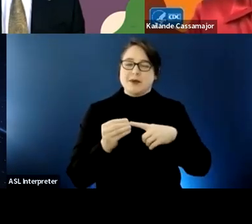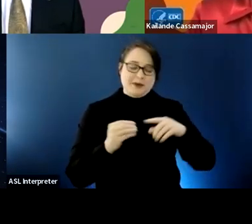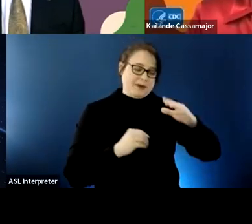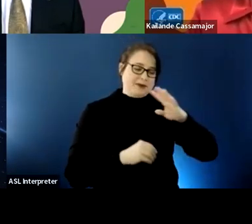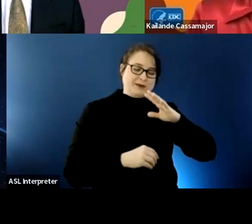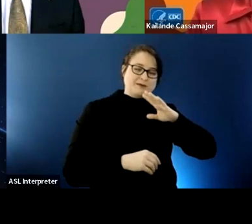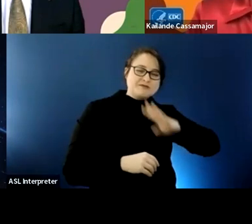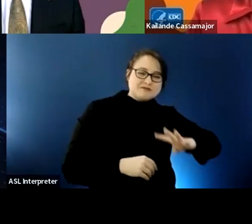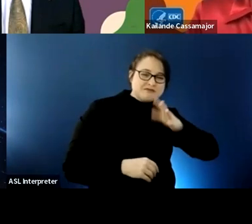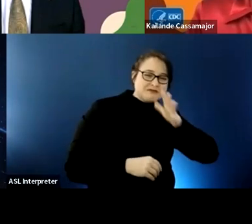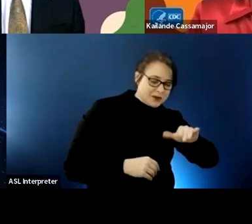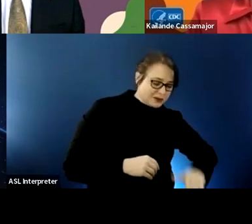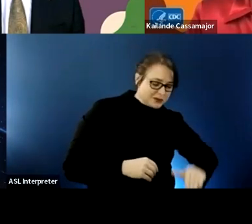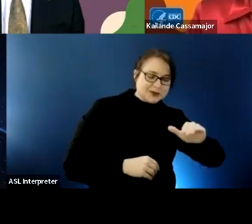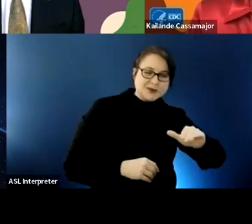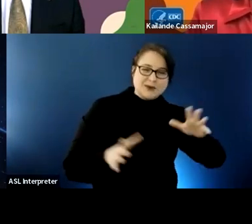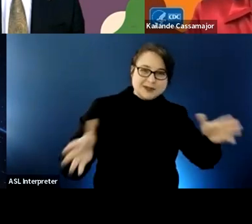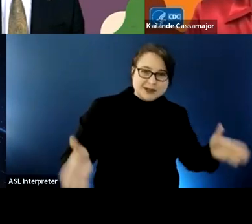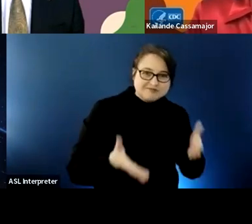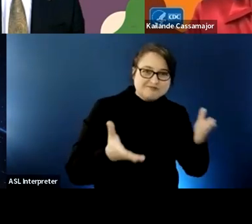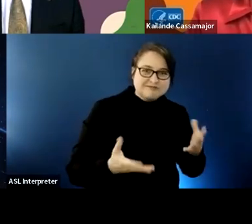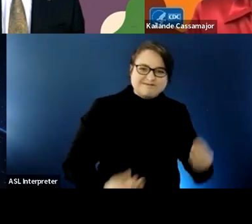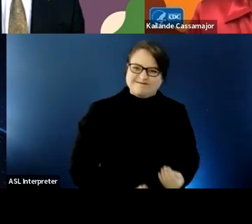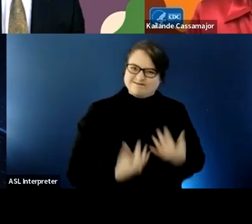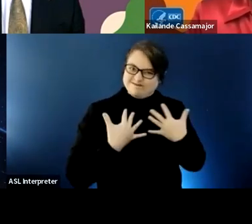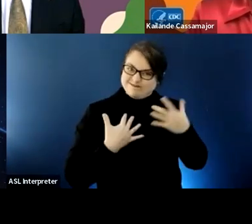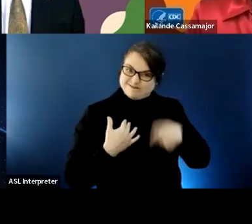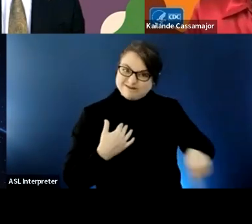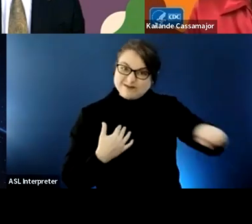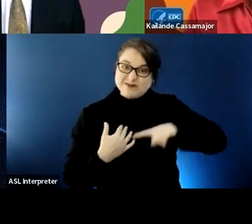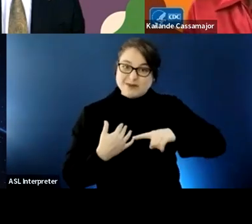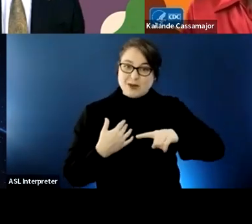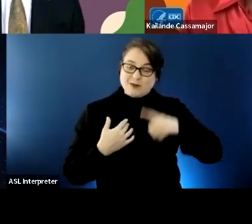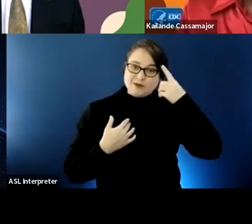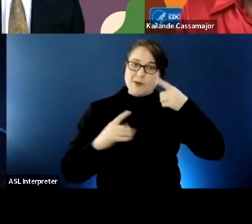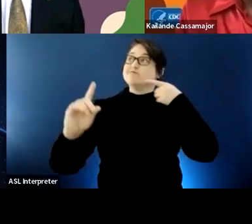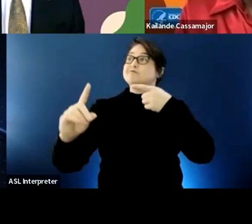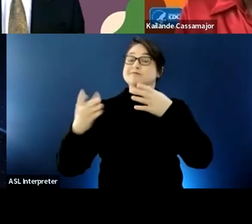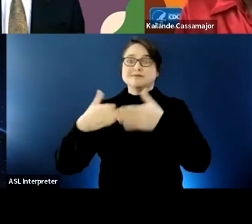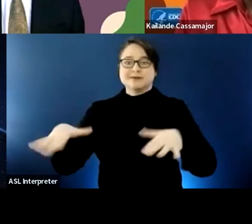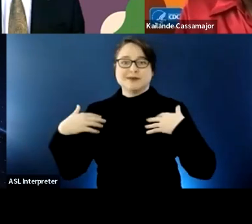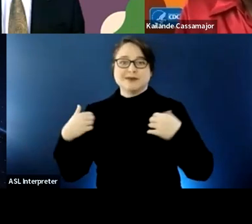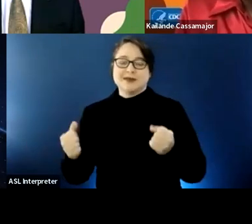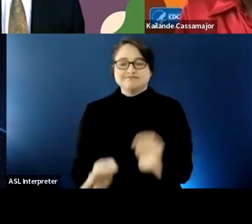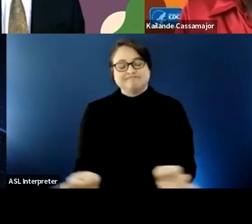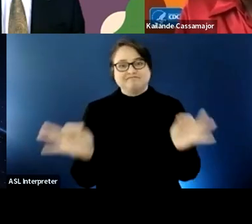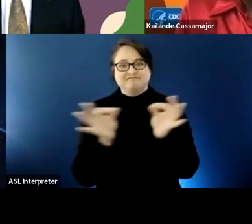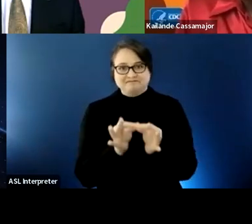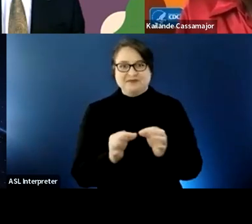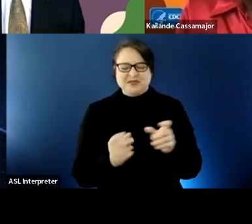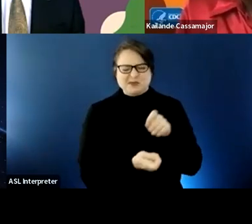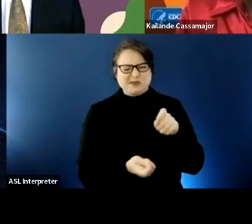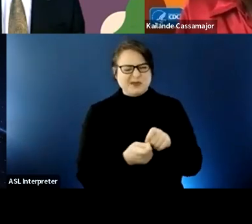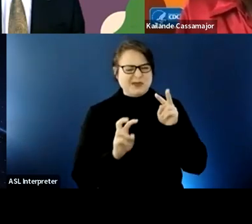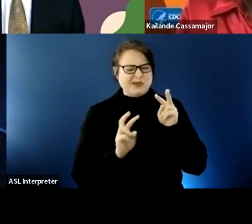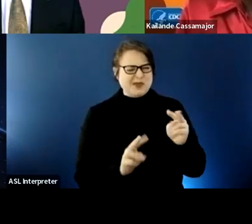years towards careers in public health, because we know that is so important. All right, so as we begin to close out today's discussion,